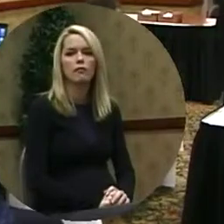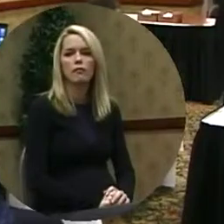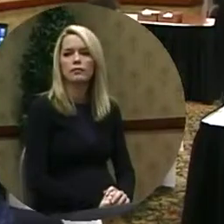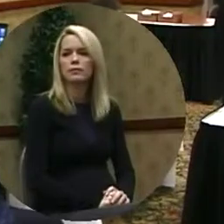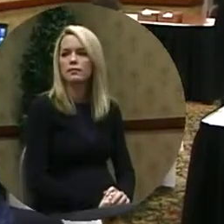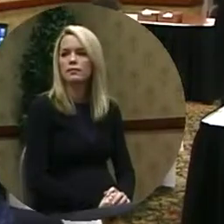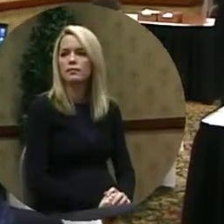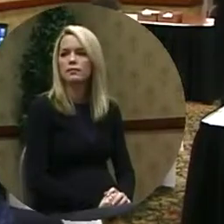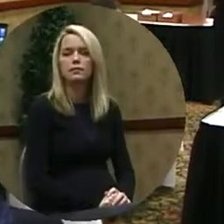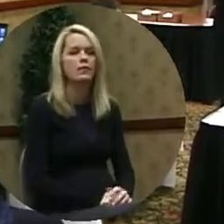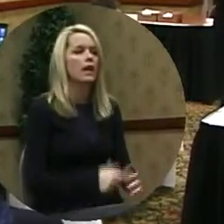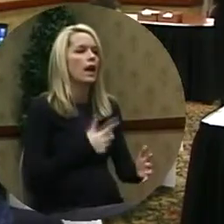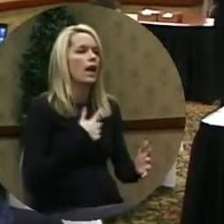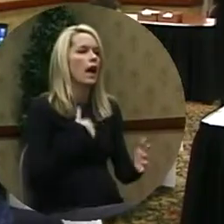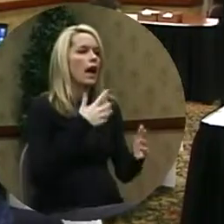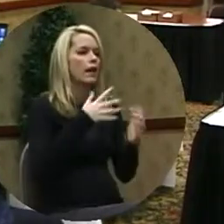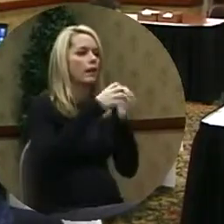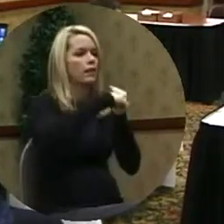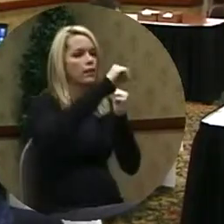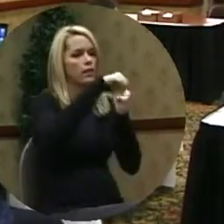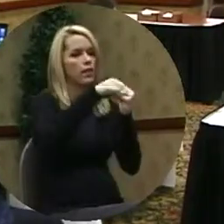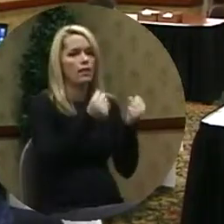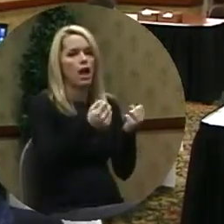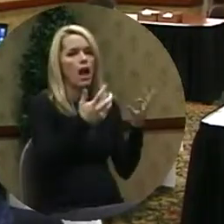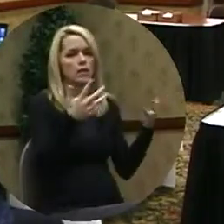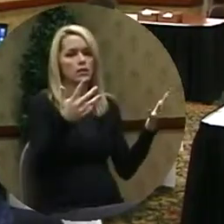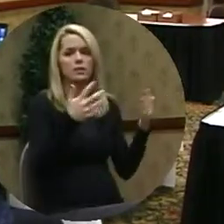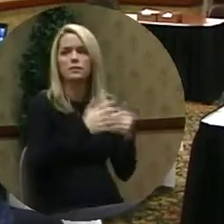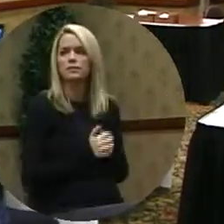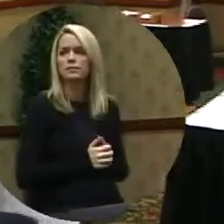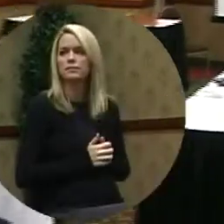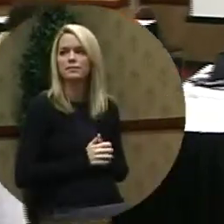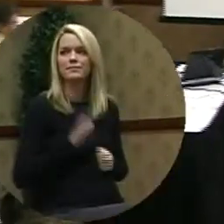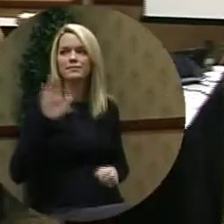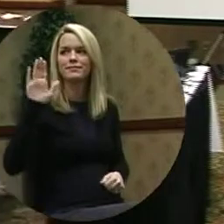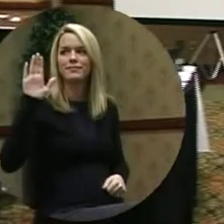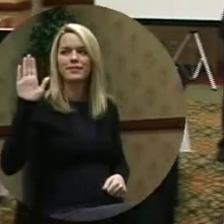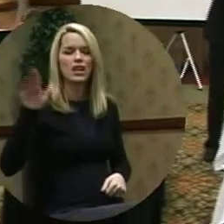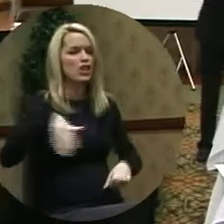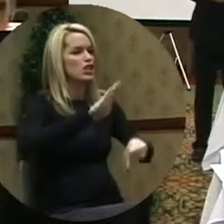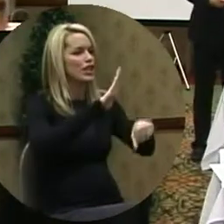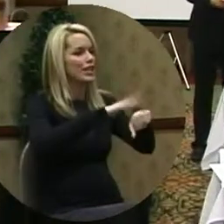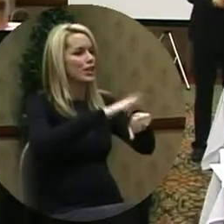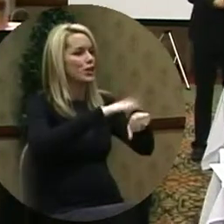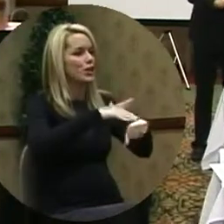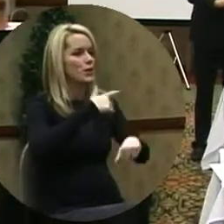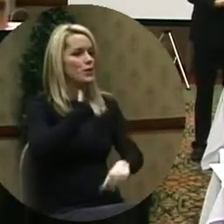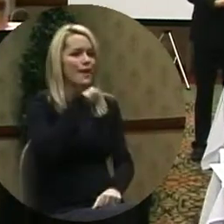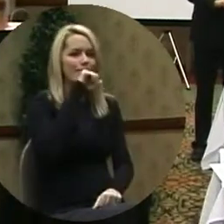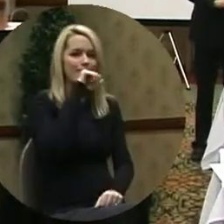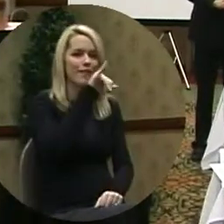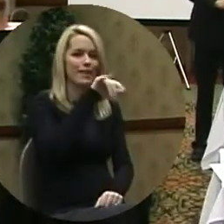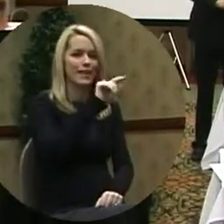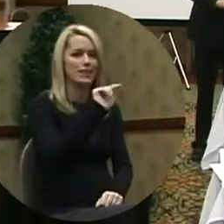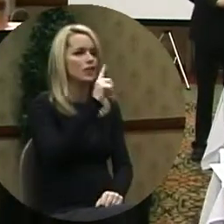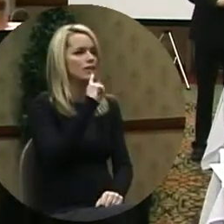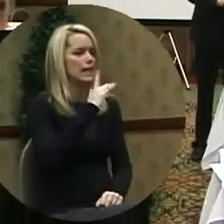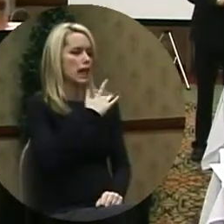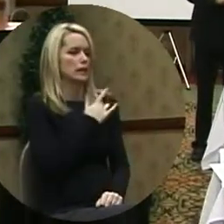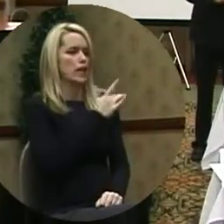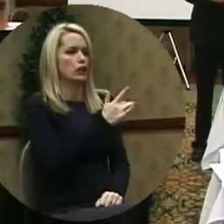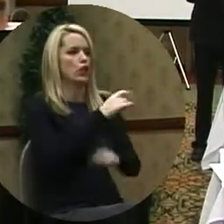I ramble a lot, so you're going to have to... So we already know. Did you? She cued me. I love this. She said I ramble a